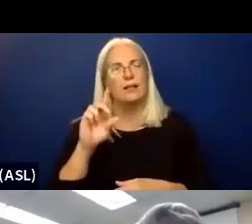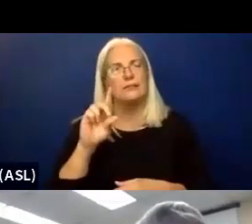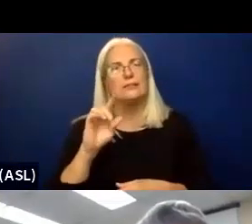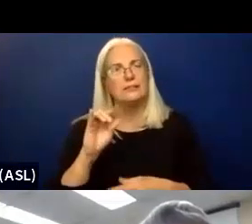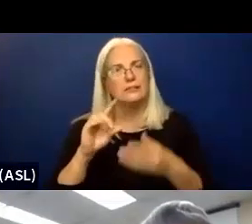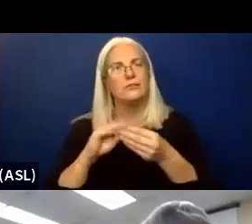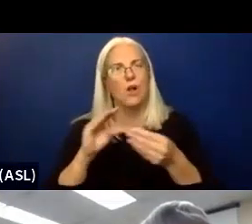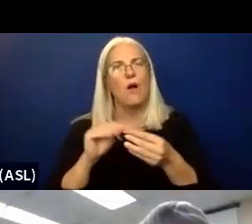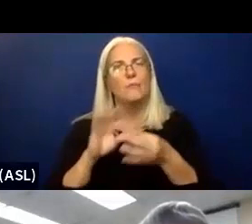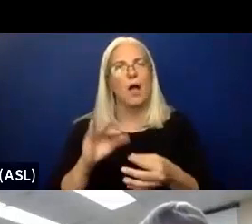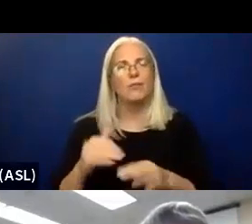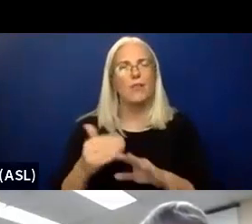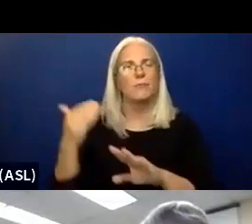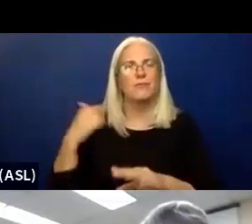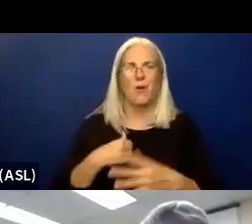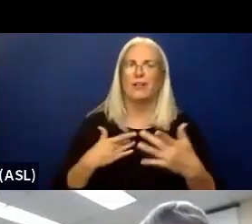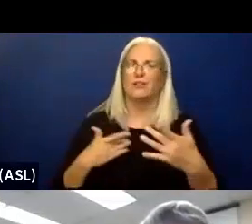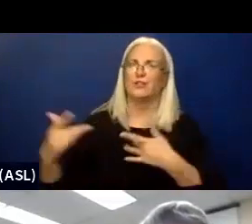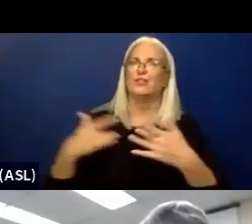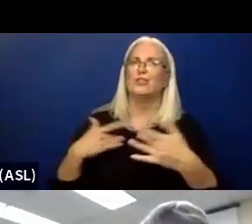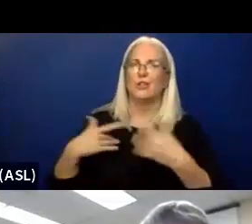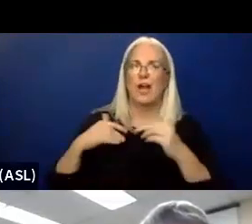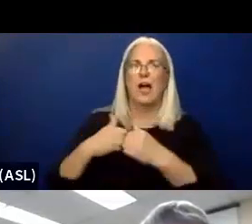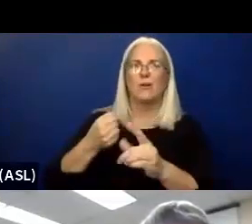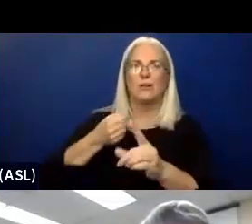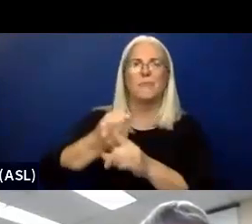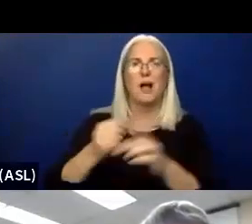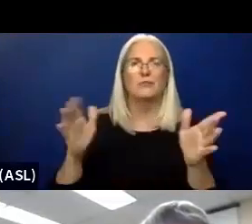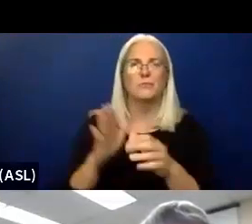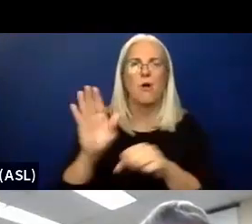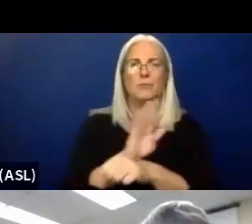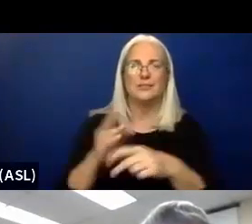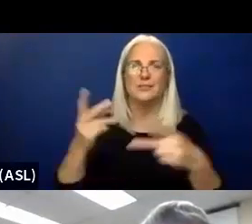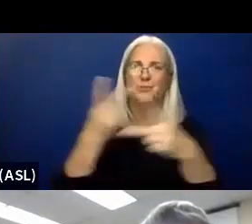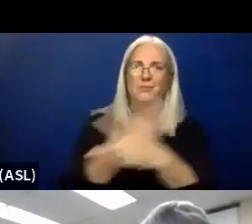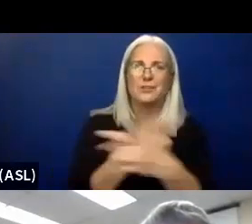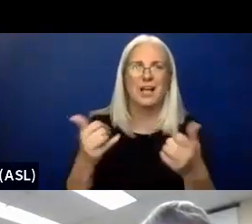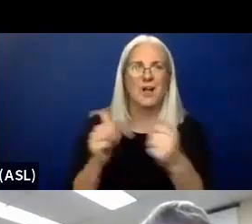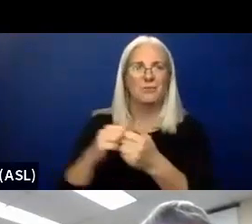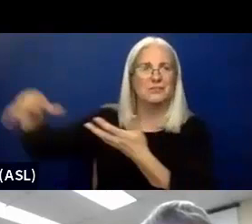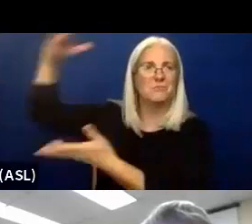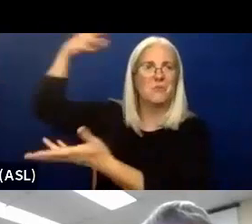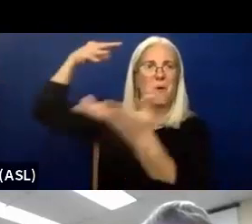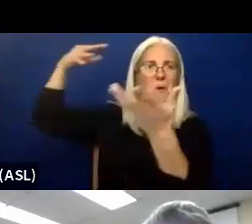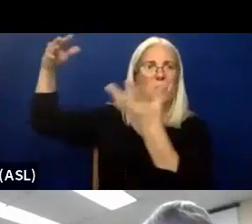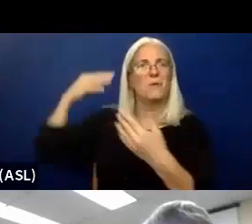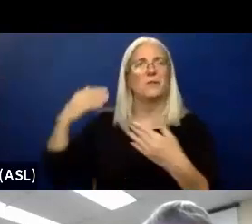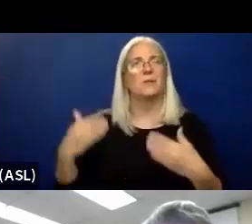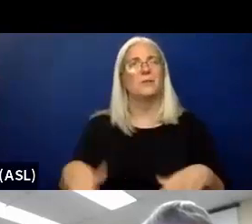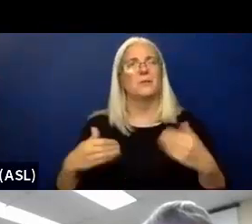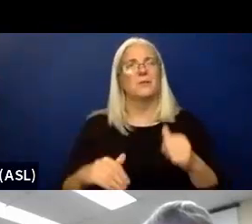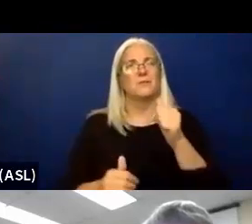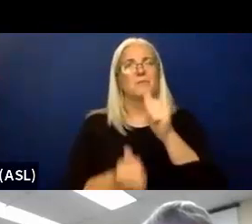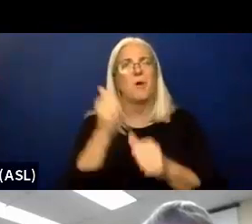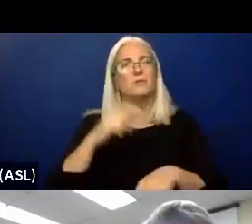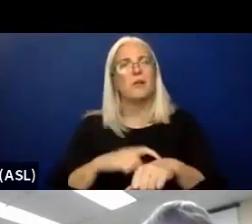of small businesses, especially in this smoky environment. We are so lucky to normally have great weather. People want